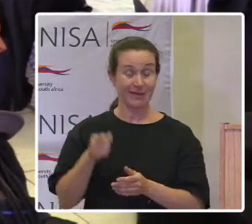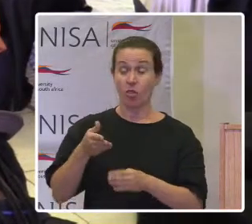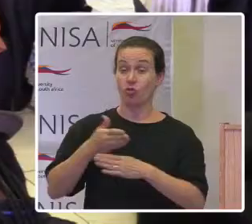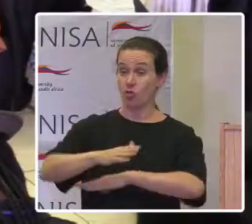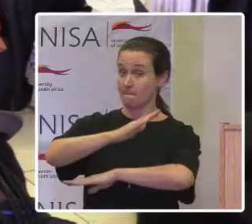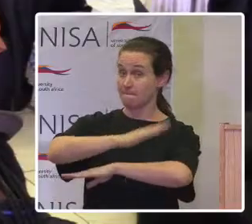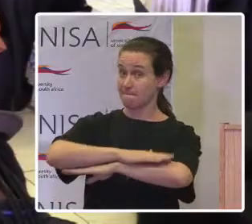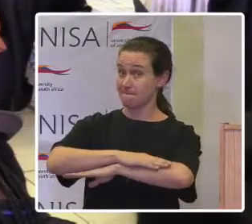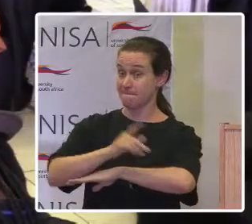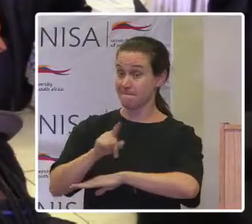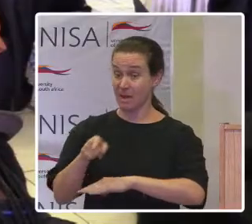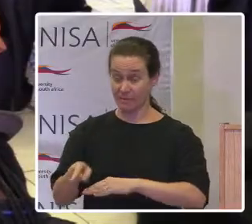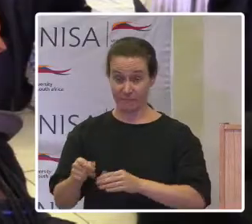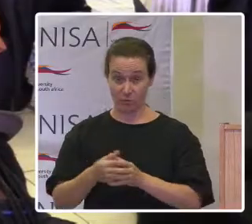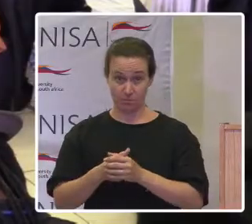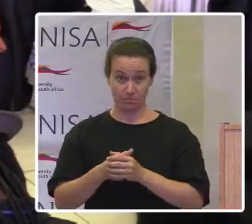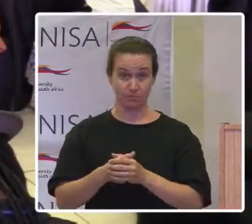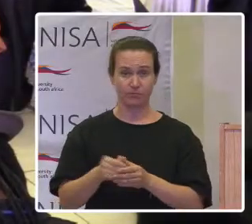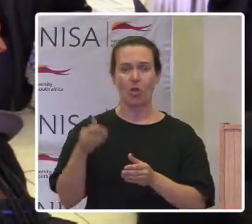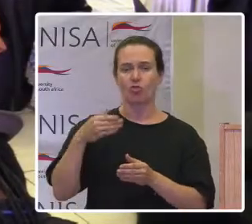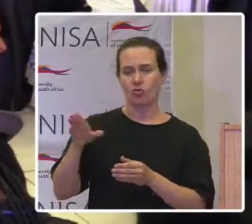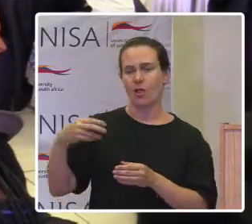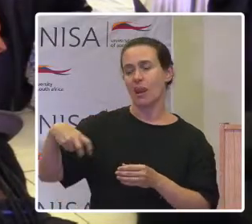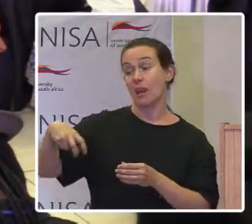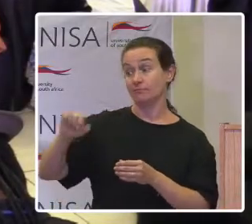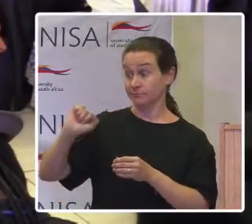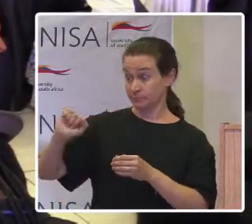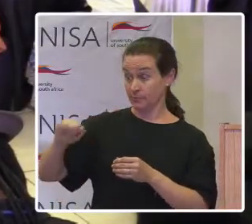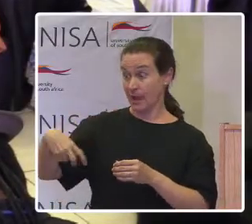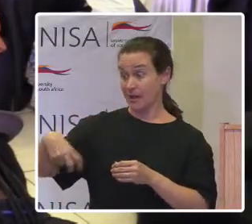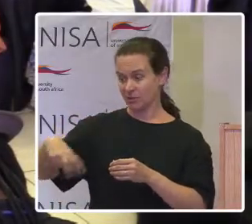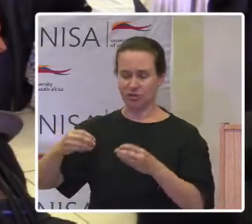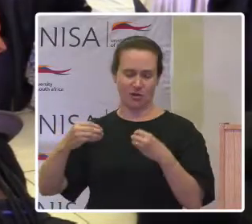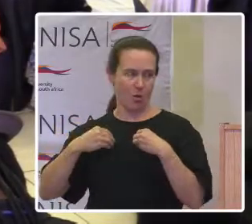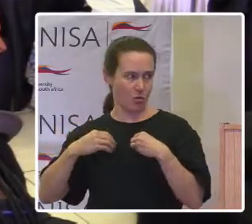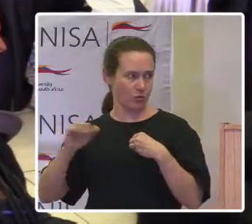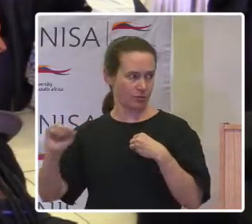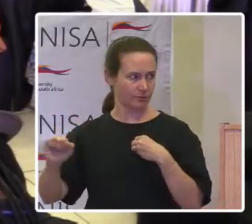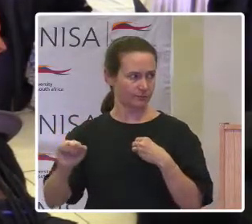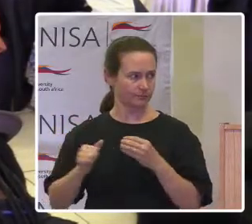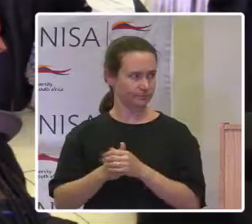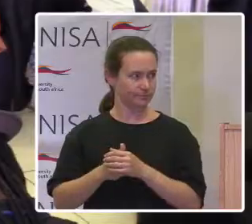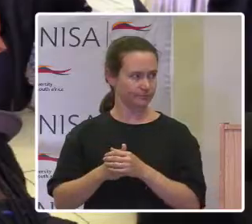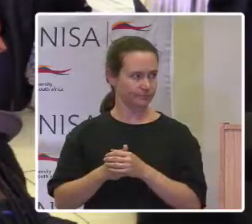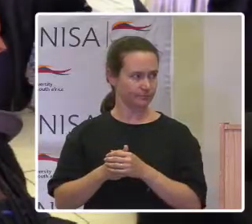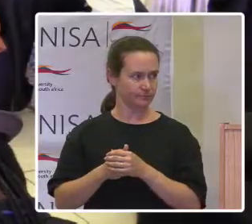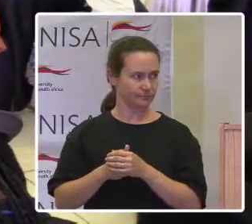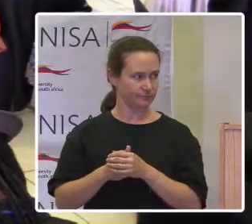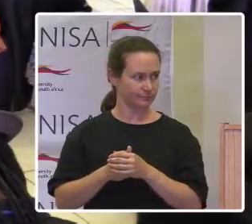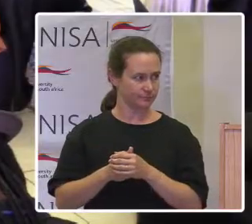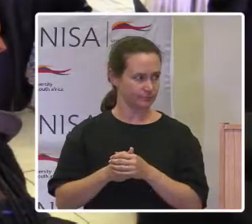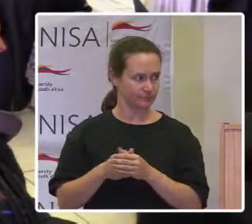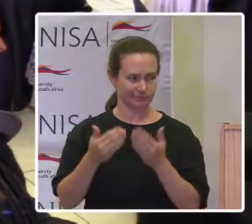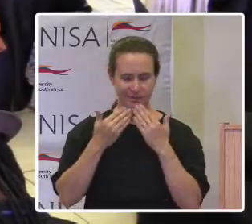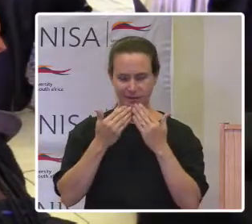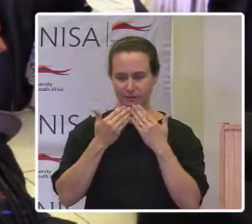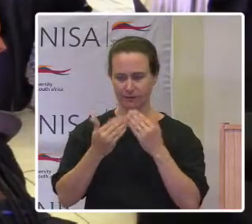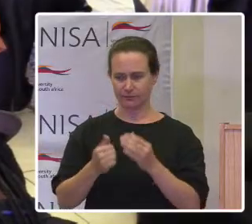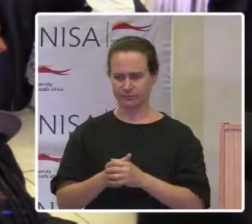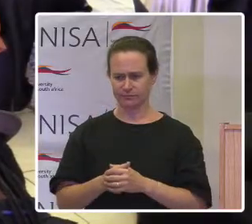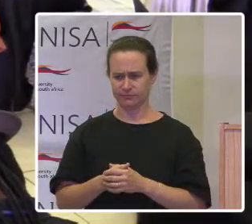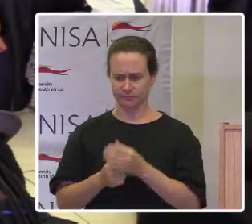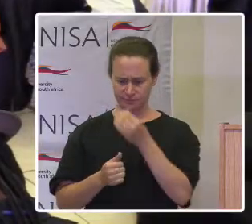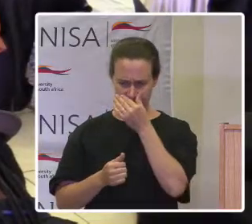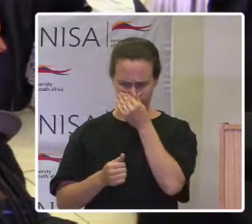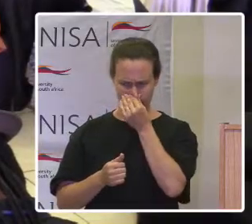where goods run through a logistics only port and the transportation thereof. Thank you. Thank you